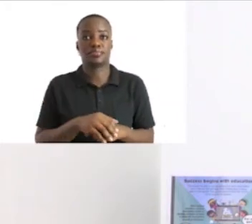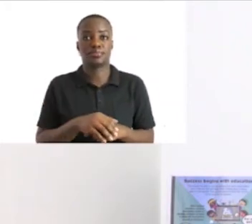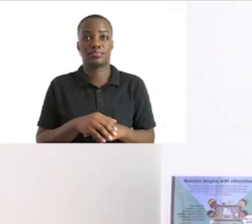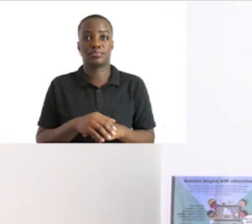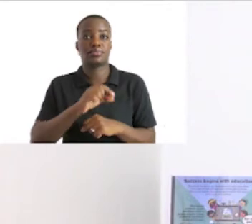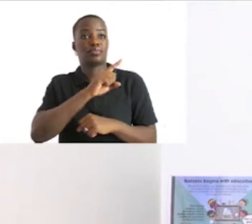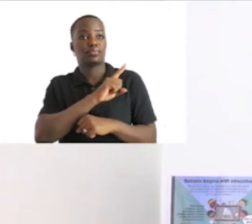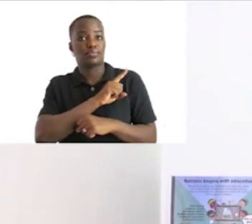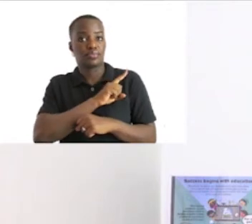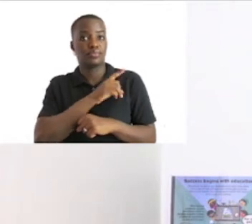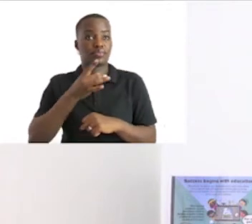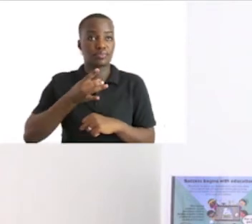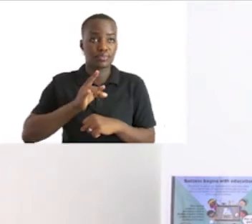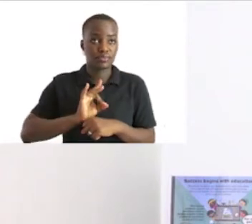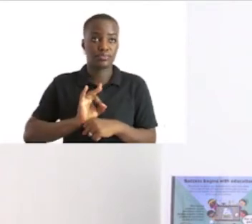now